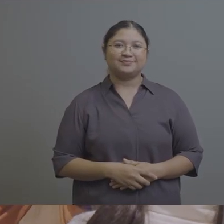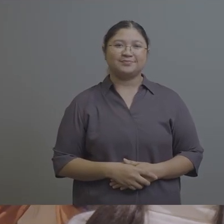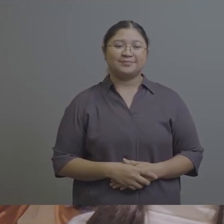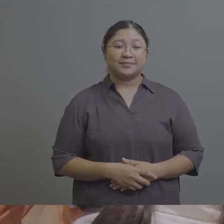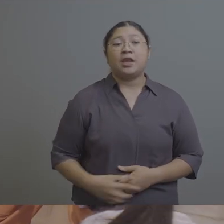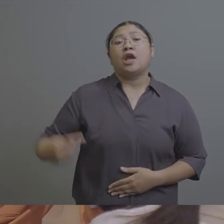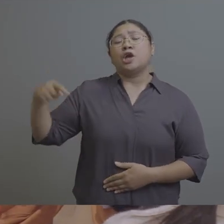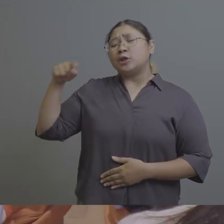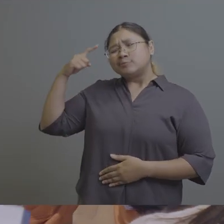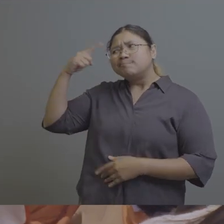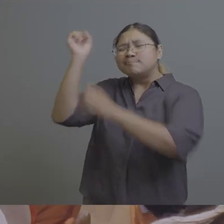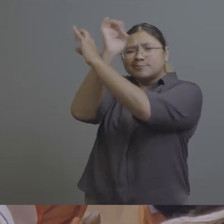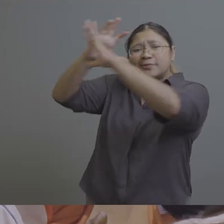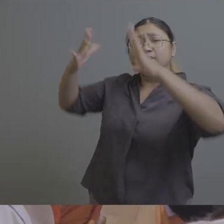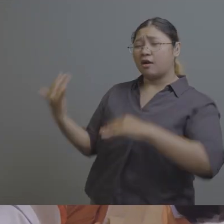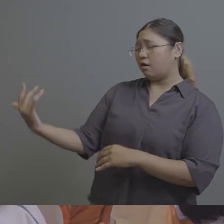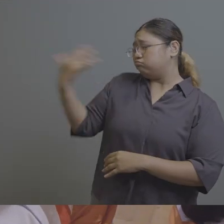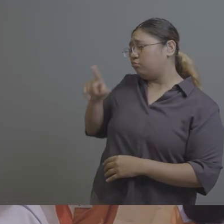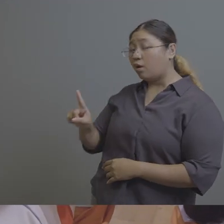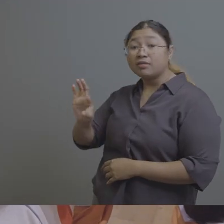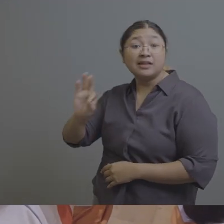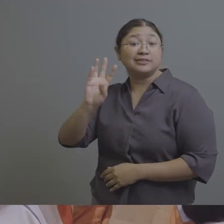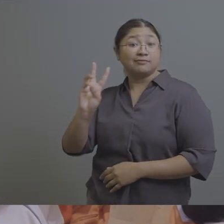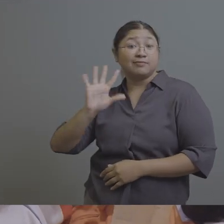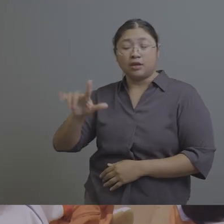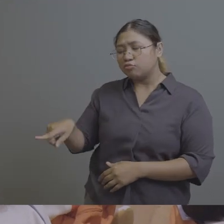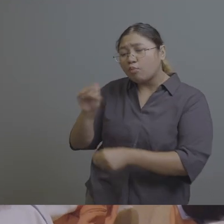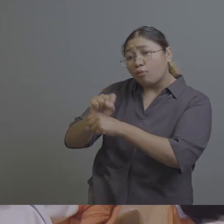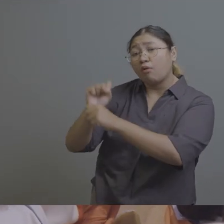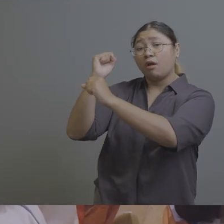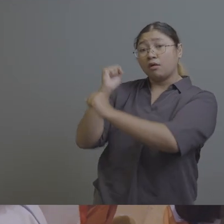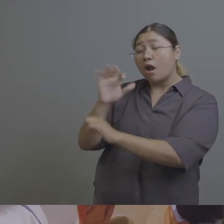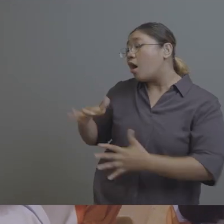How would you feel if you were one of these hawkers in the streets in 1961?